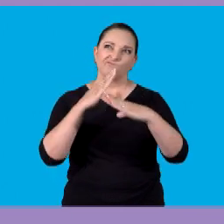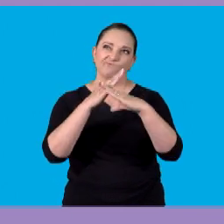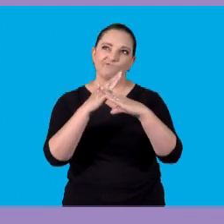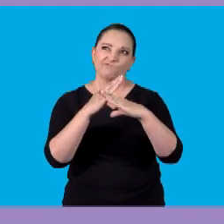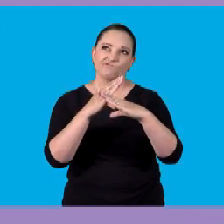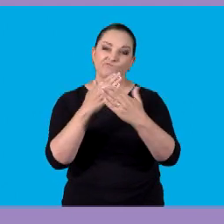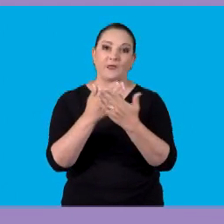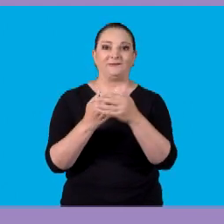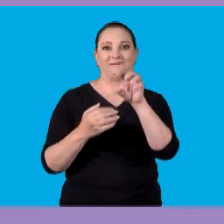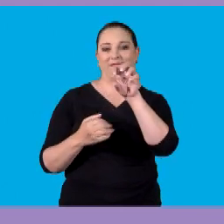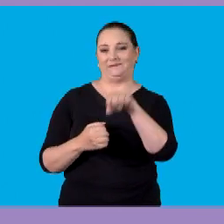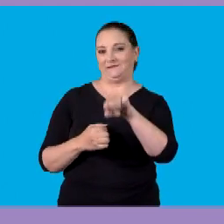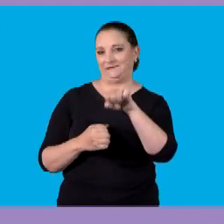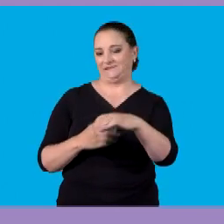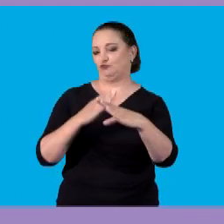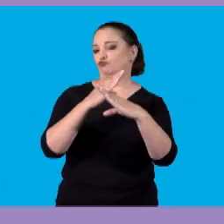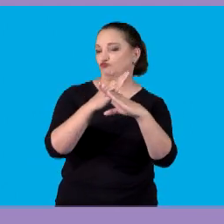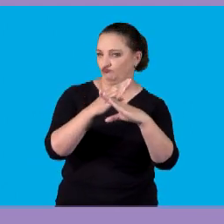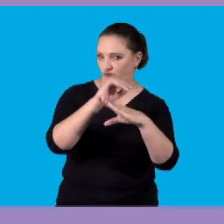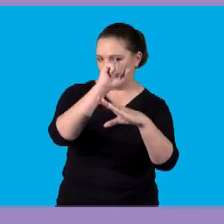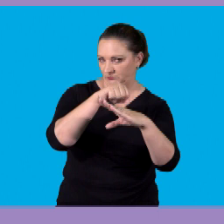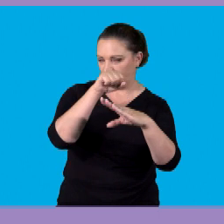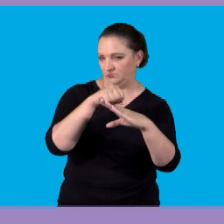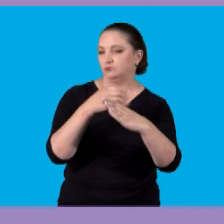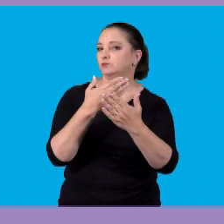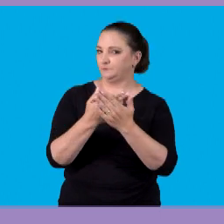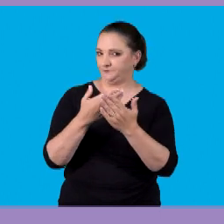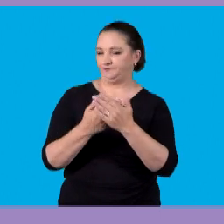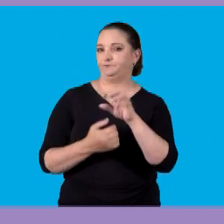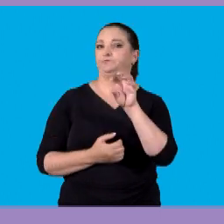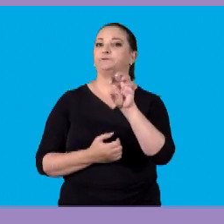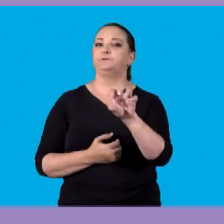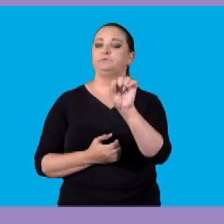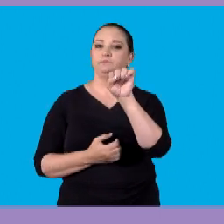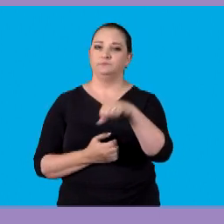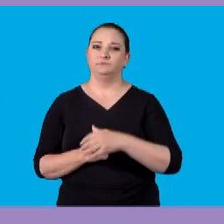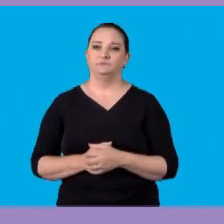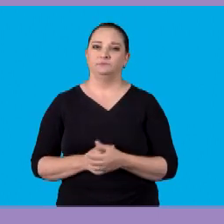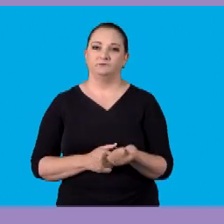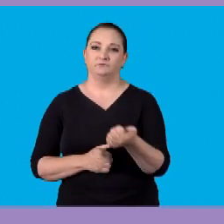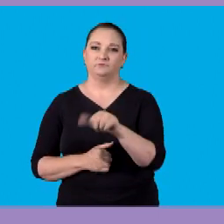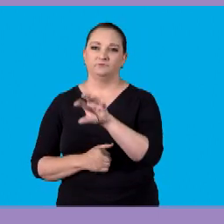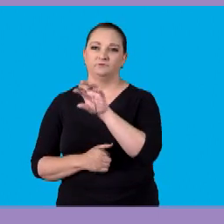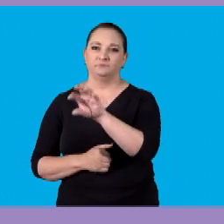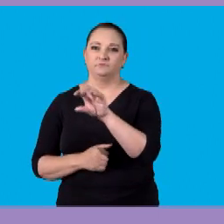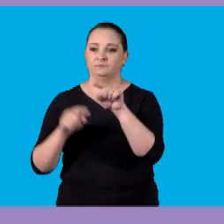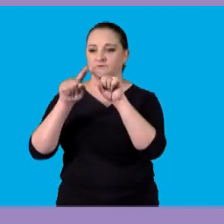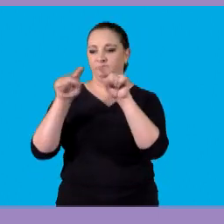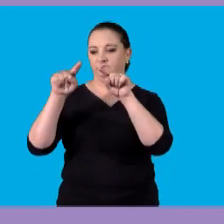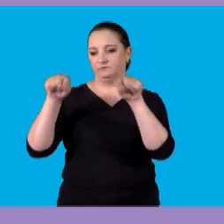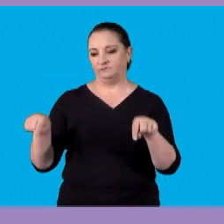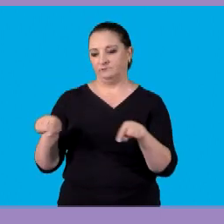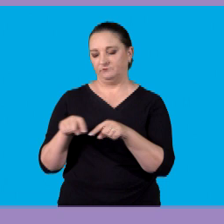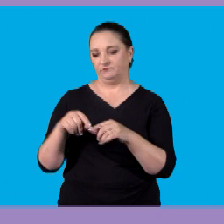Do those diagonals bisect each other? Yes, we can agree that those diagonals bisect each other. What about